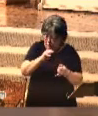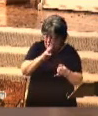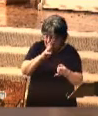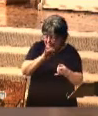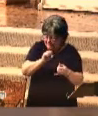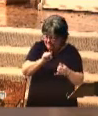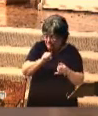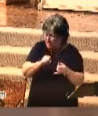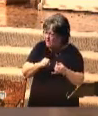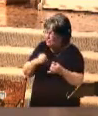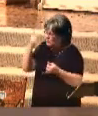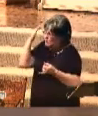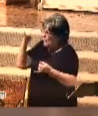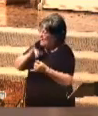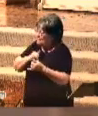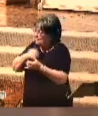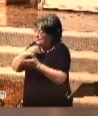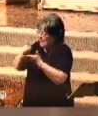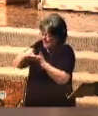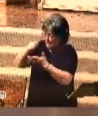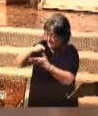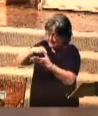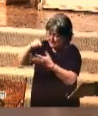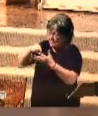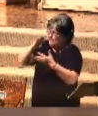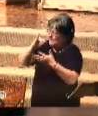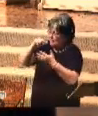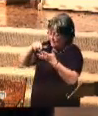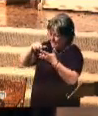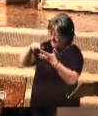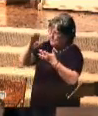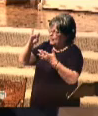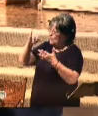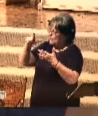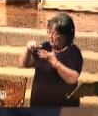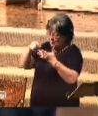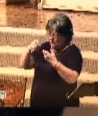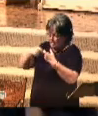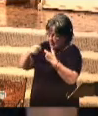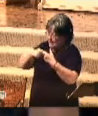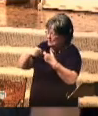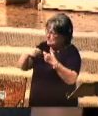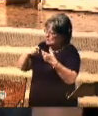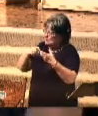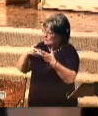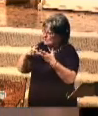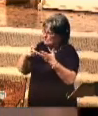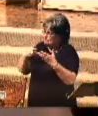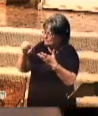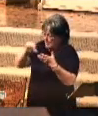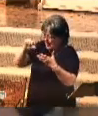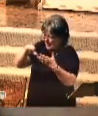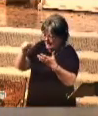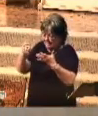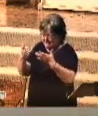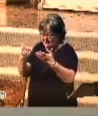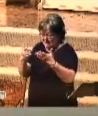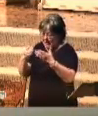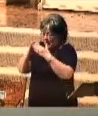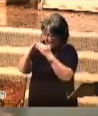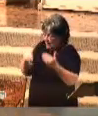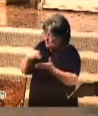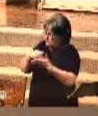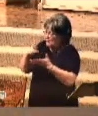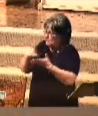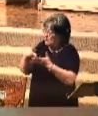taxes, and I gotta pay my insurance, and I gotta pay my gas bill, my electric, and I gotta pay my house payment, my car, and I gotta do this, and I gotta do that, and I've gotta do all